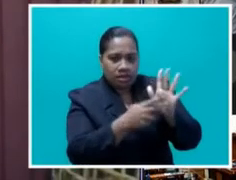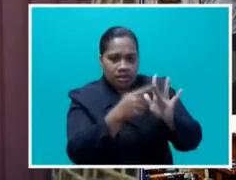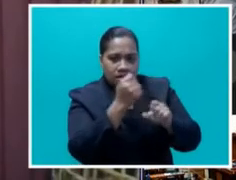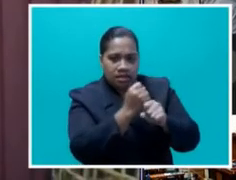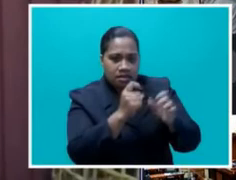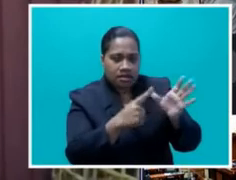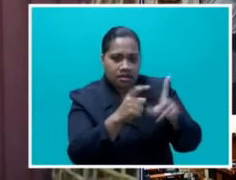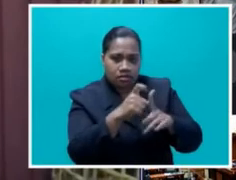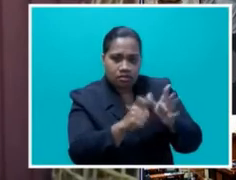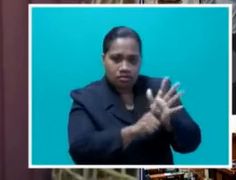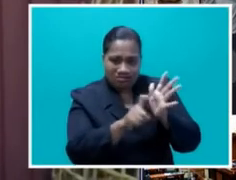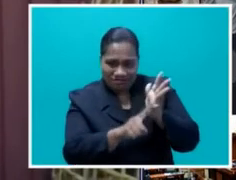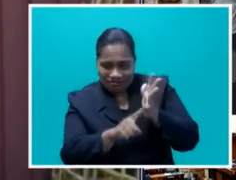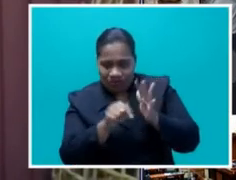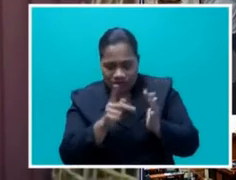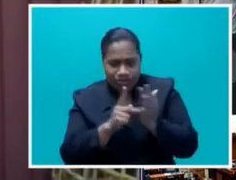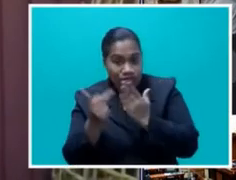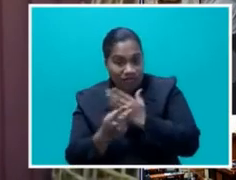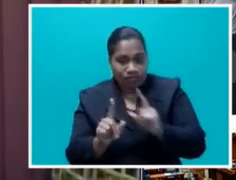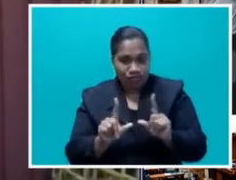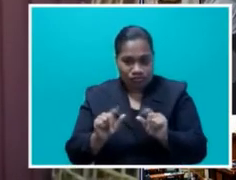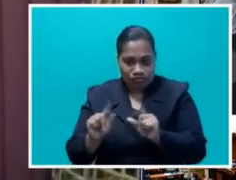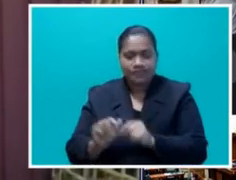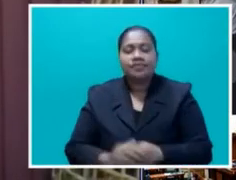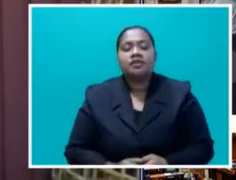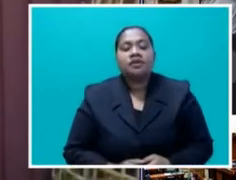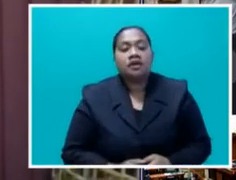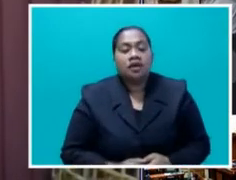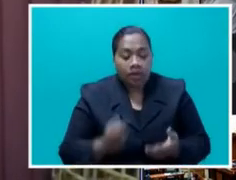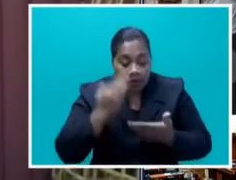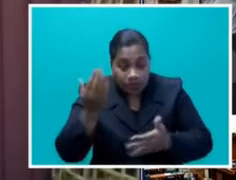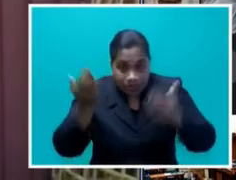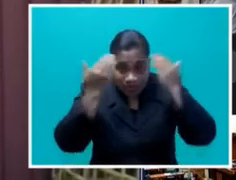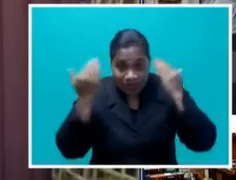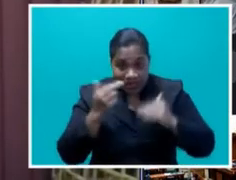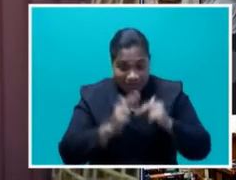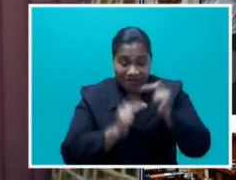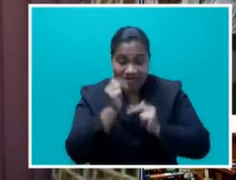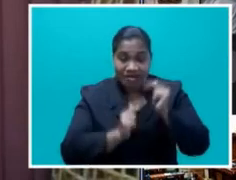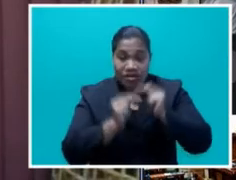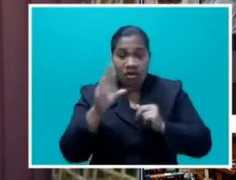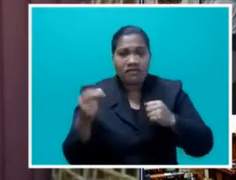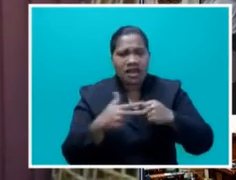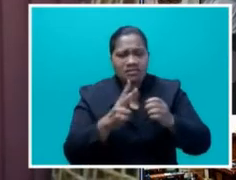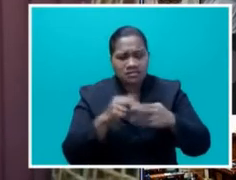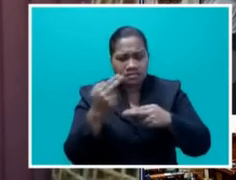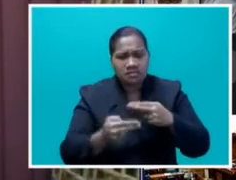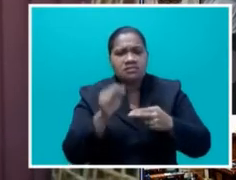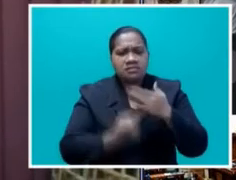to finalize these projects. Honourable Speaker, the construction of ice plants involves a long